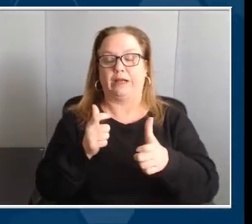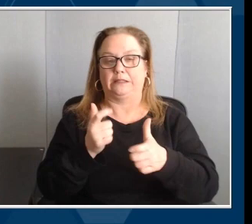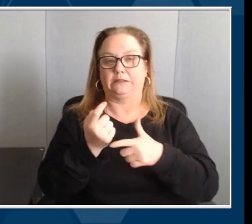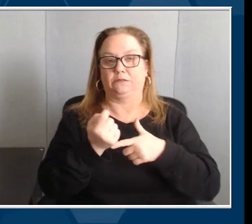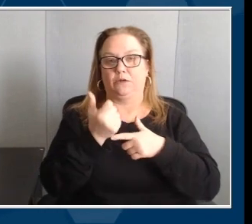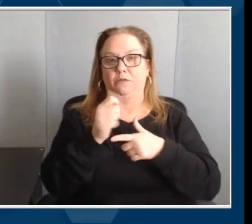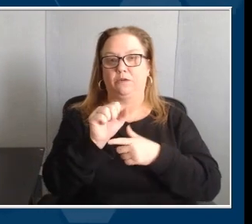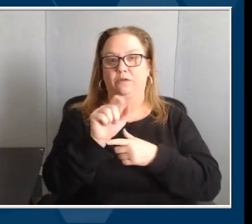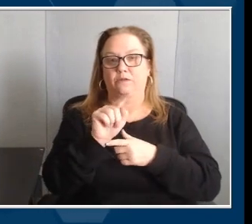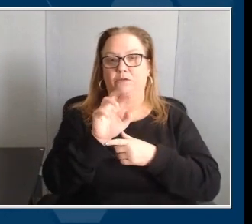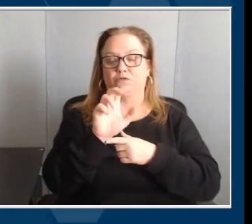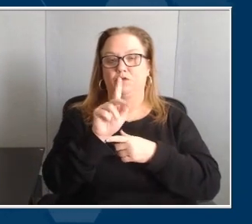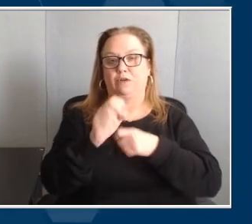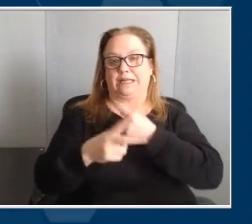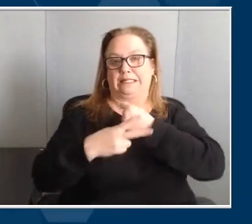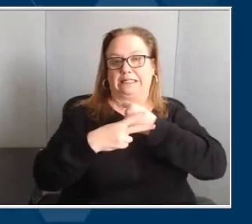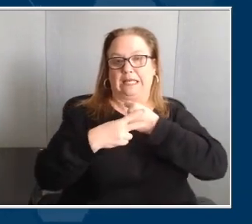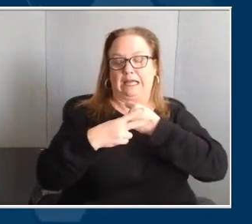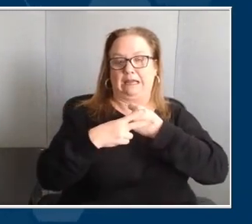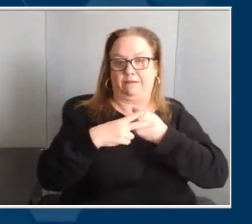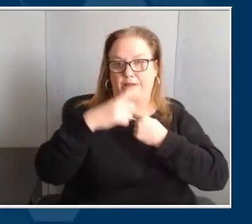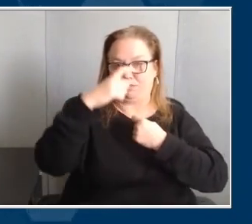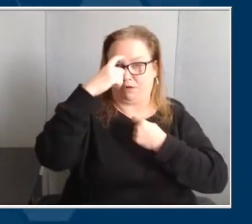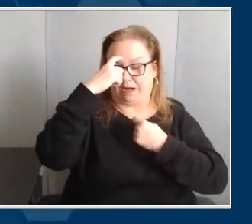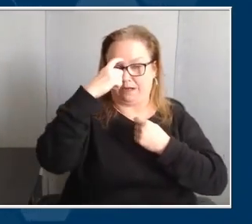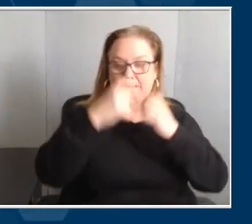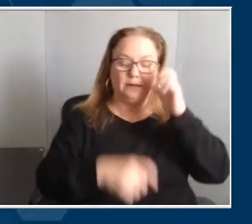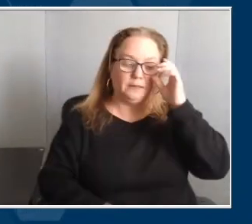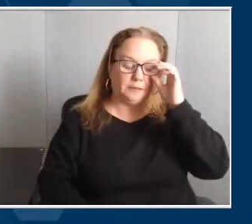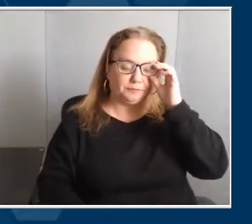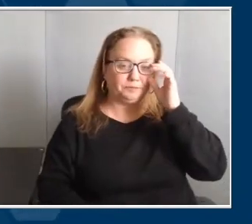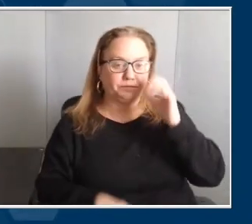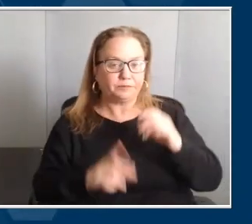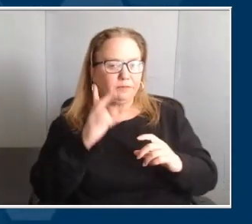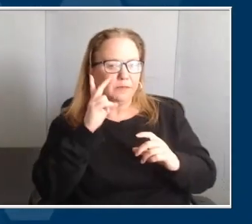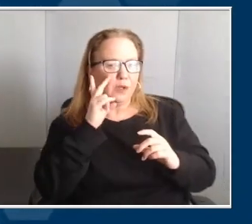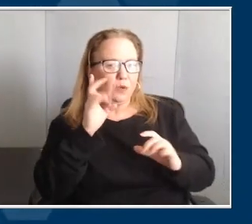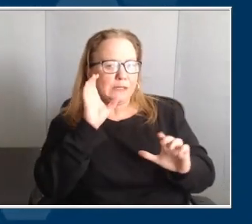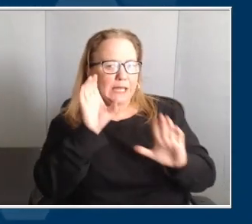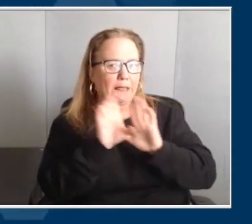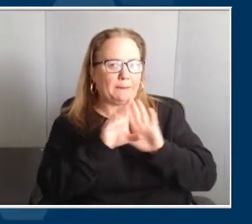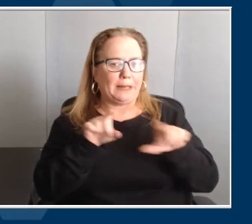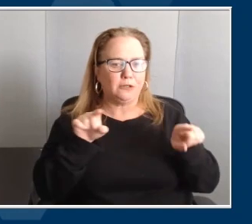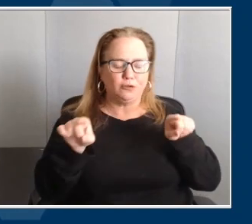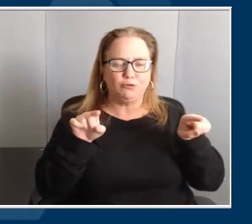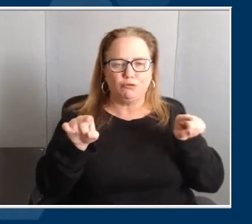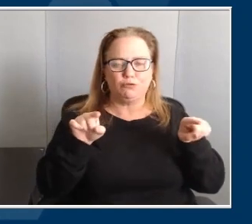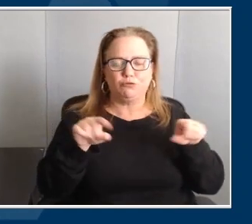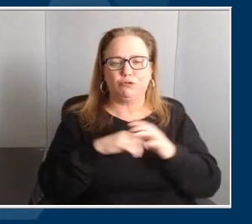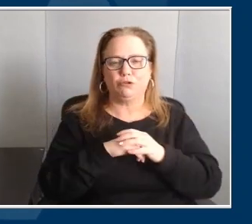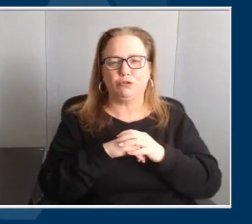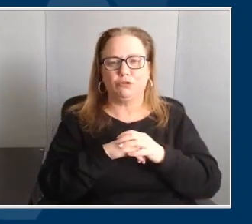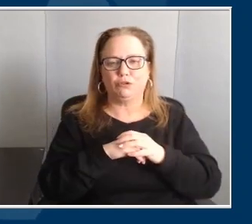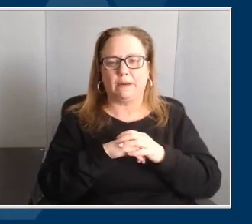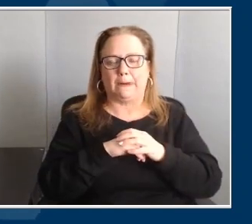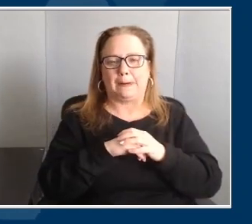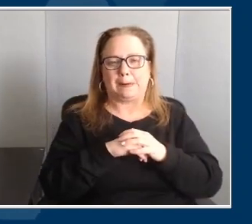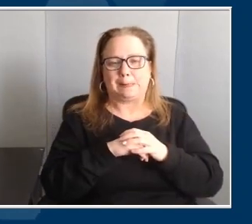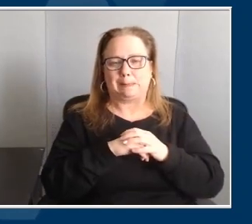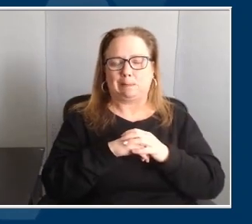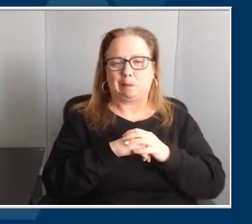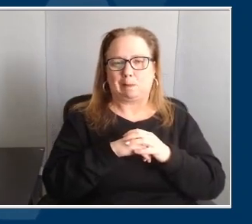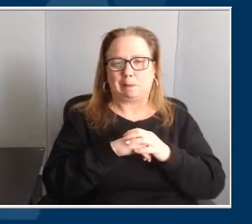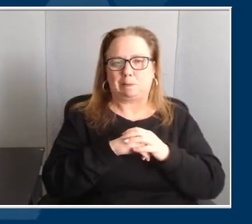save the rest of the brain from stroking out. So what we see on these pictures right now, that is